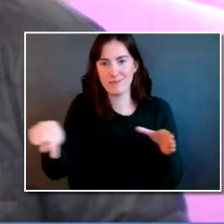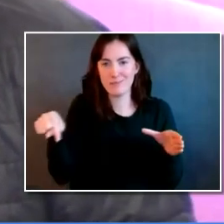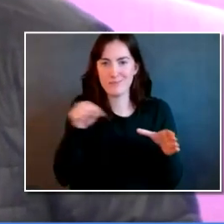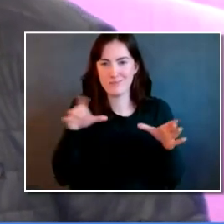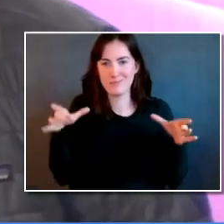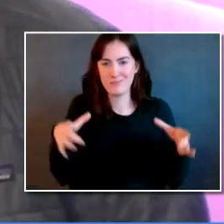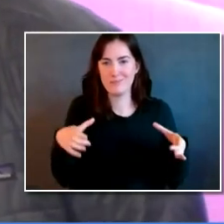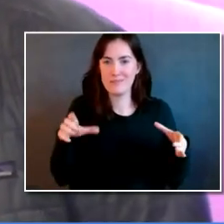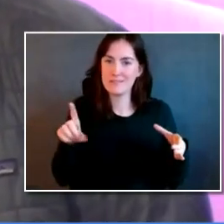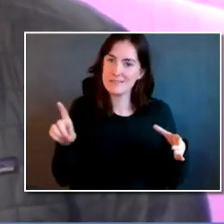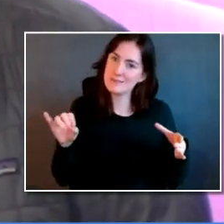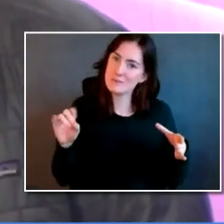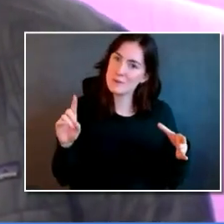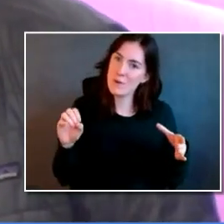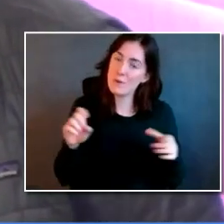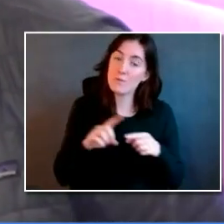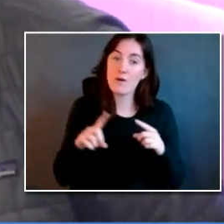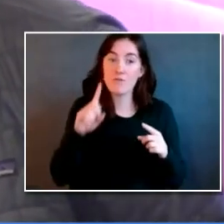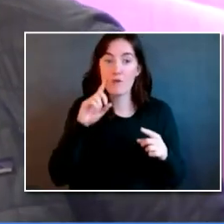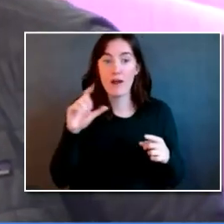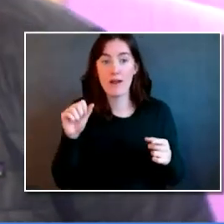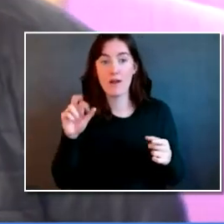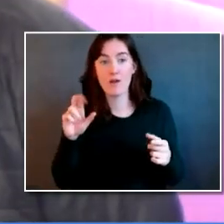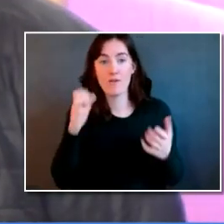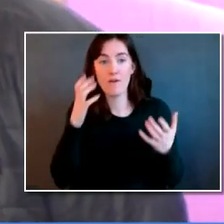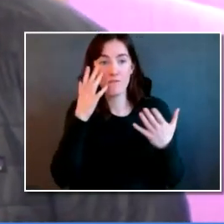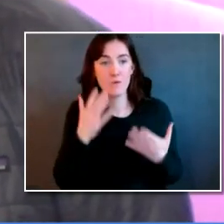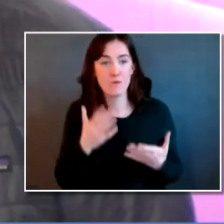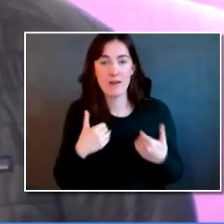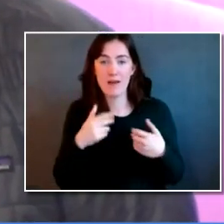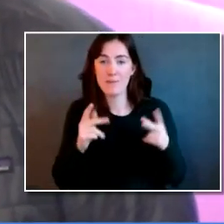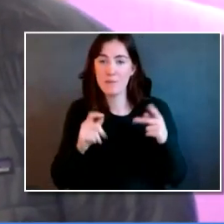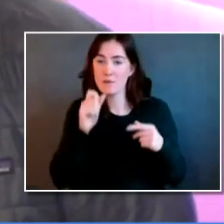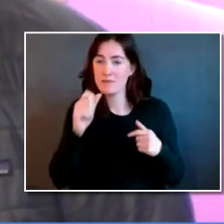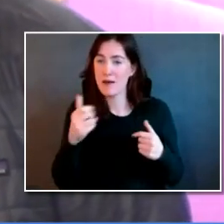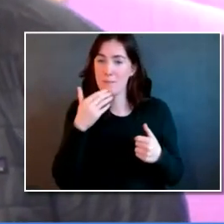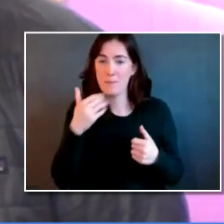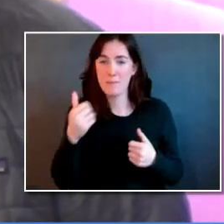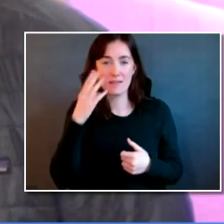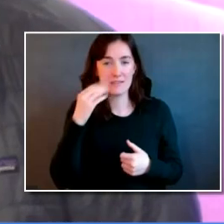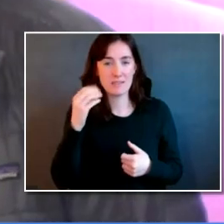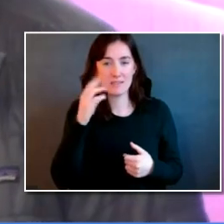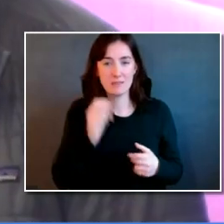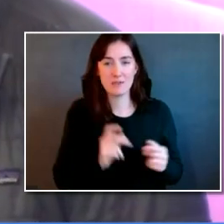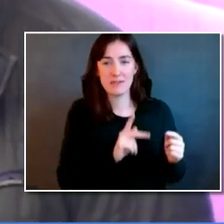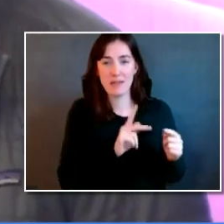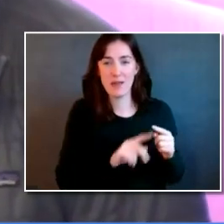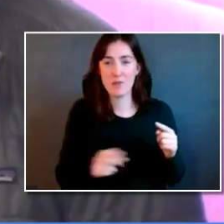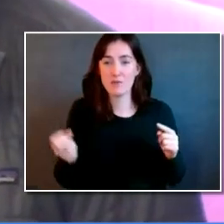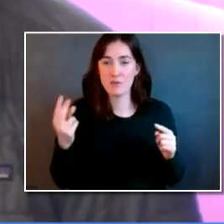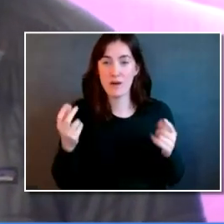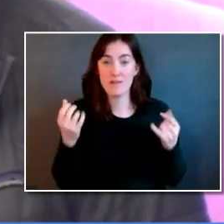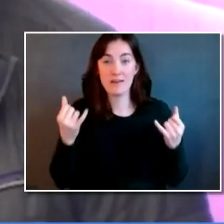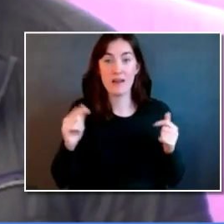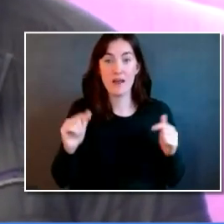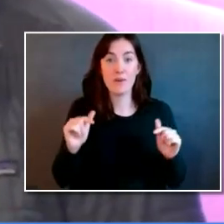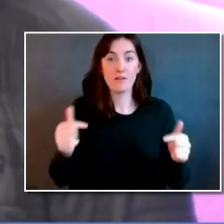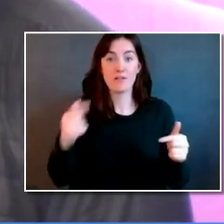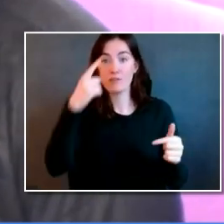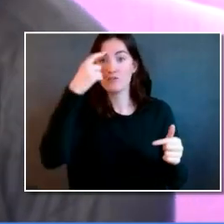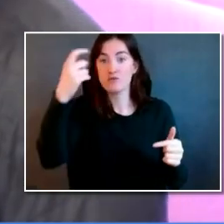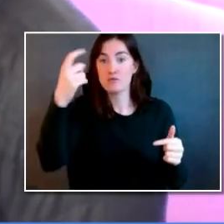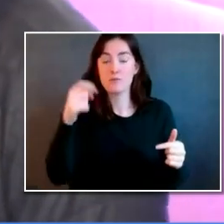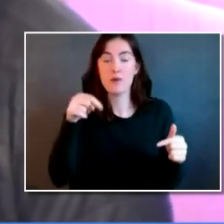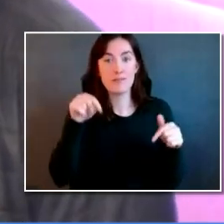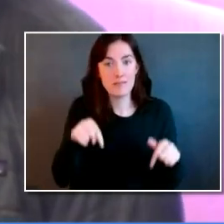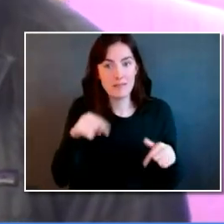have folks who just, unfortunately, they didn't have the best experience in K through 12, and we're giving them dreams that this is the experience I wish I have, so they